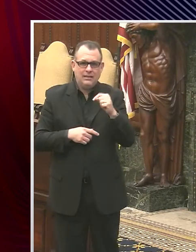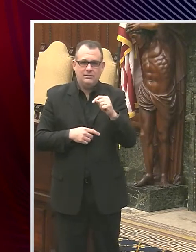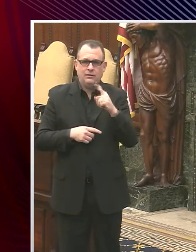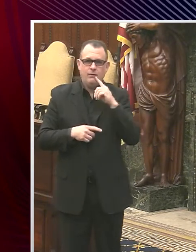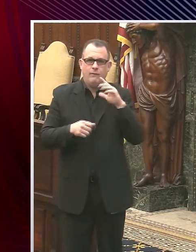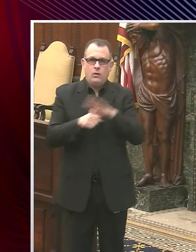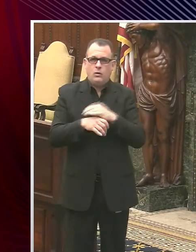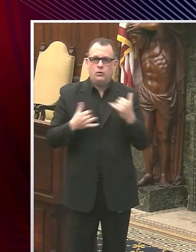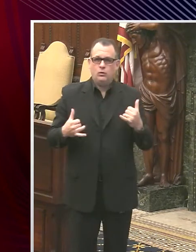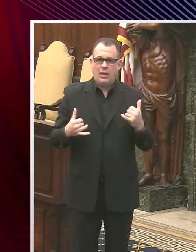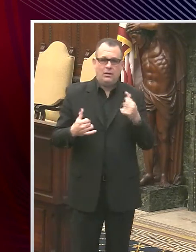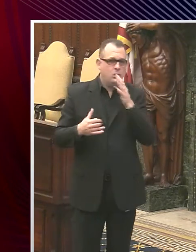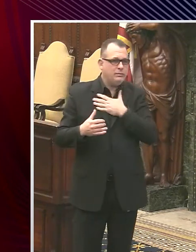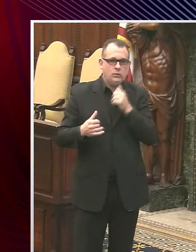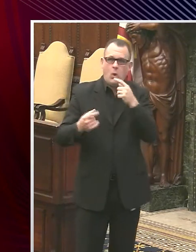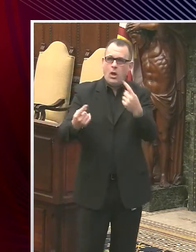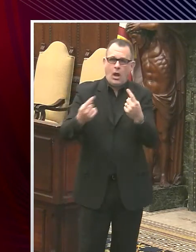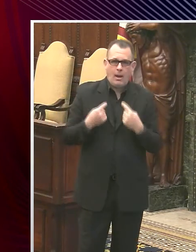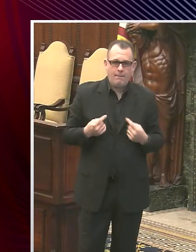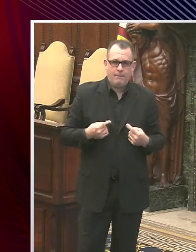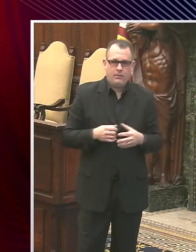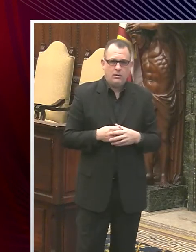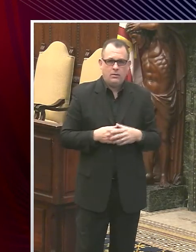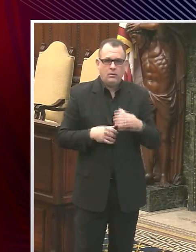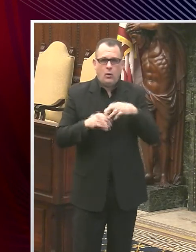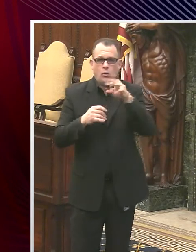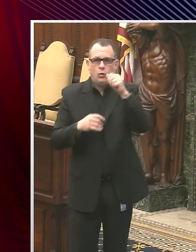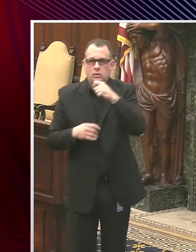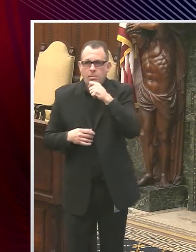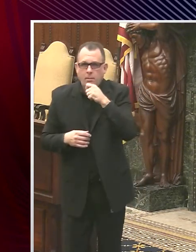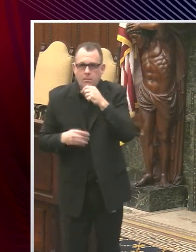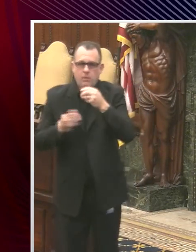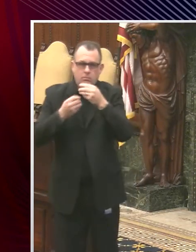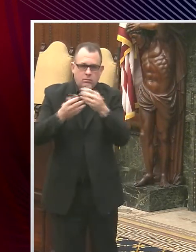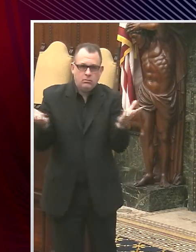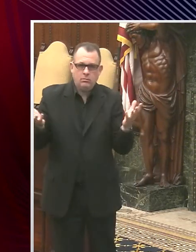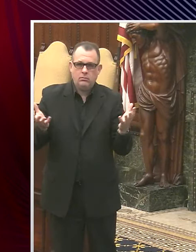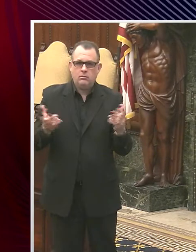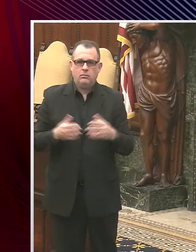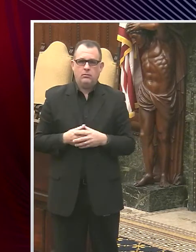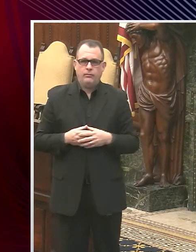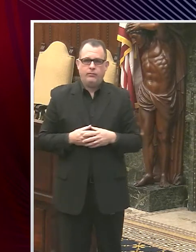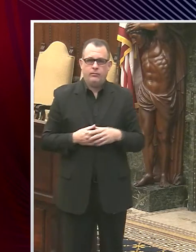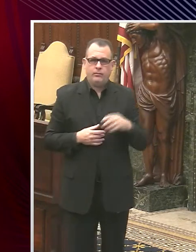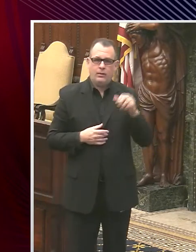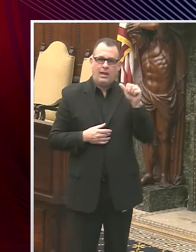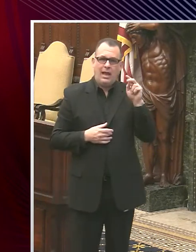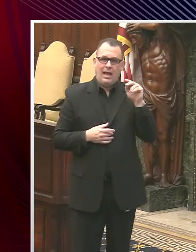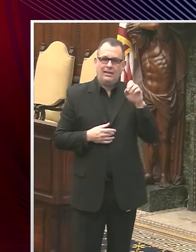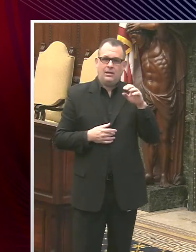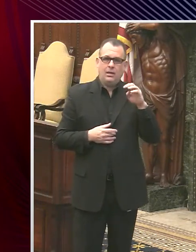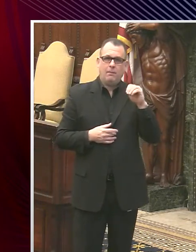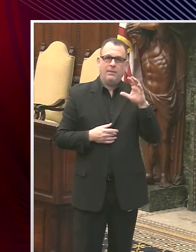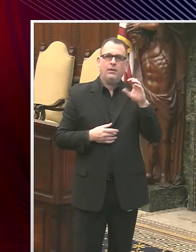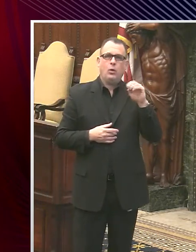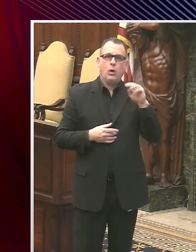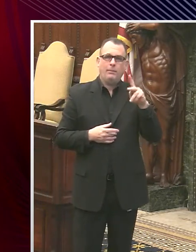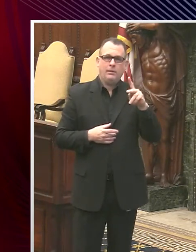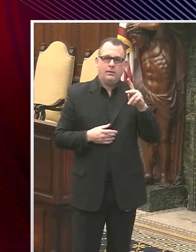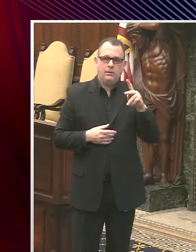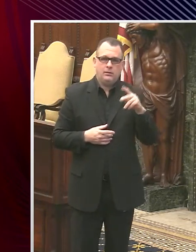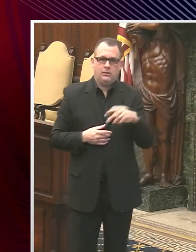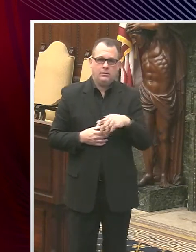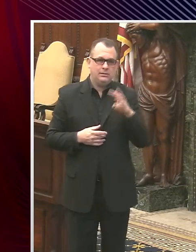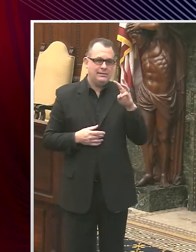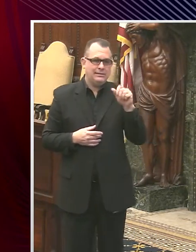come on down after that point. All right. Thank you, Mitch. Let's go to Annie McCormick of 6 ABC.